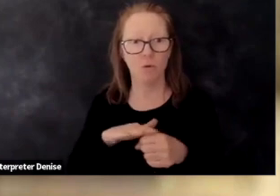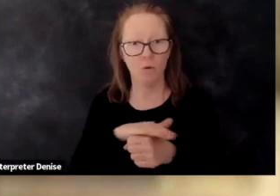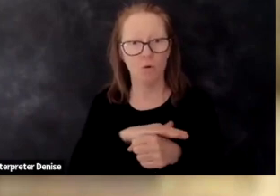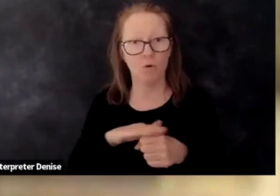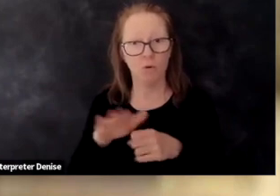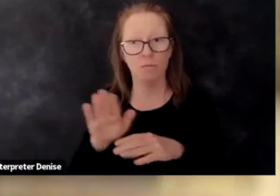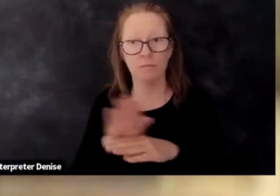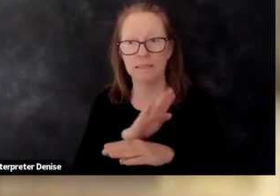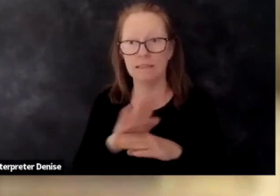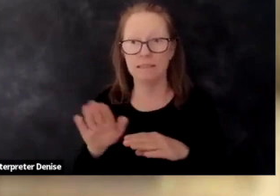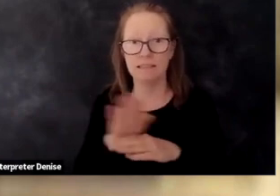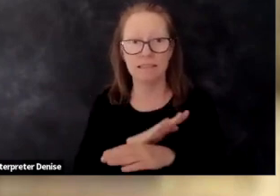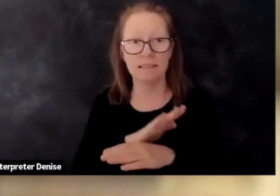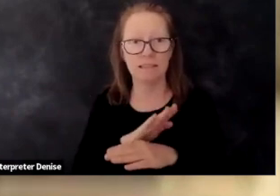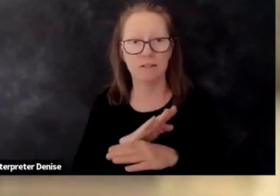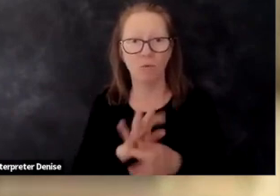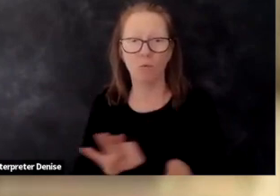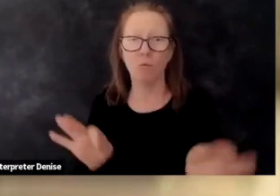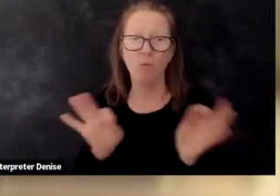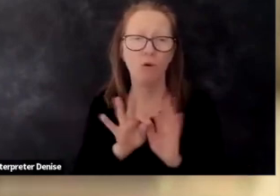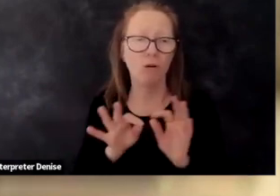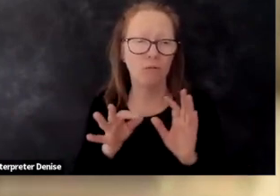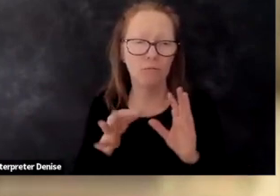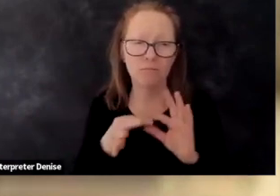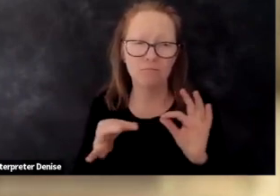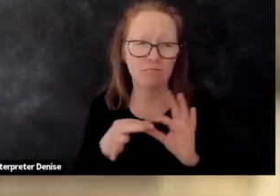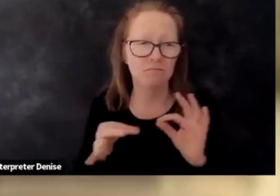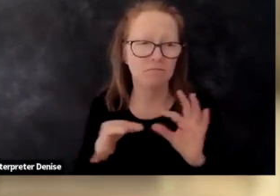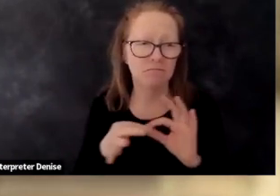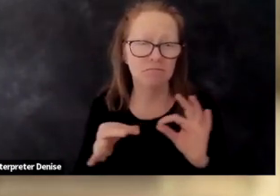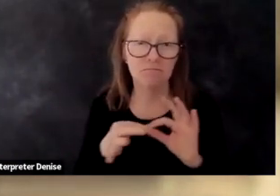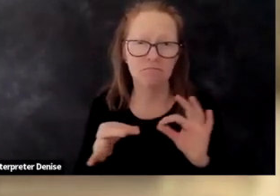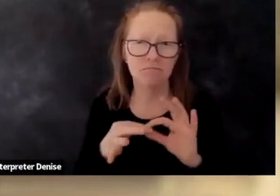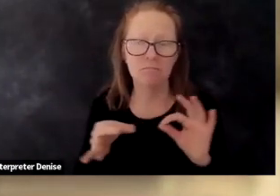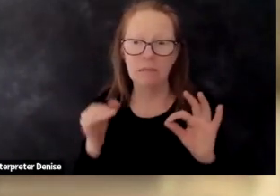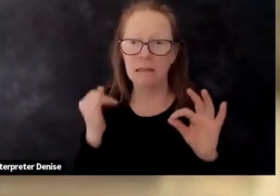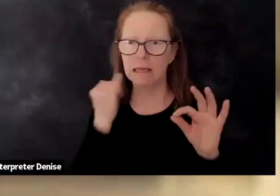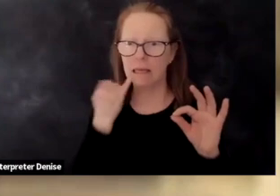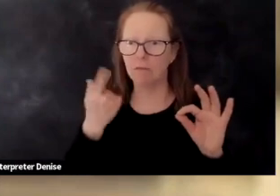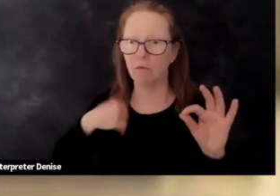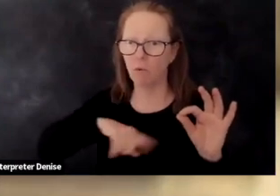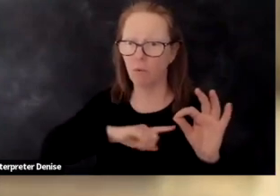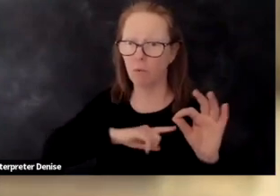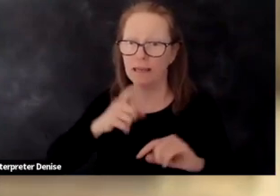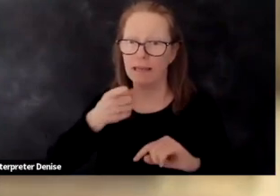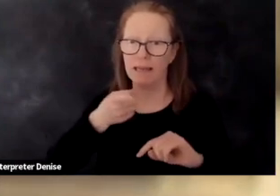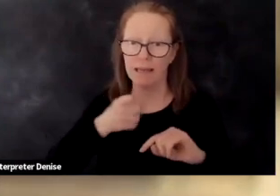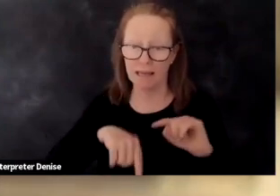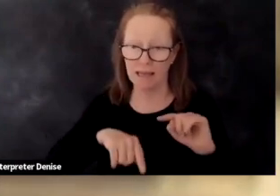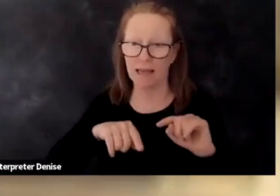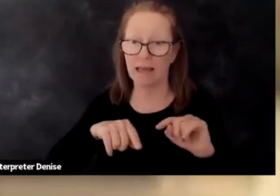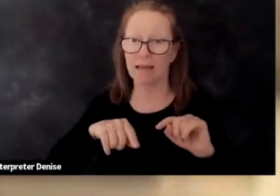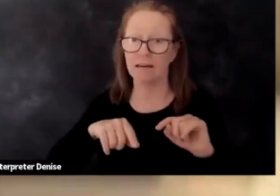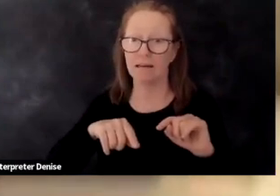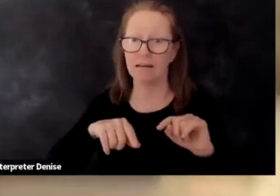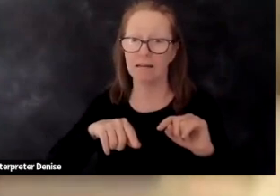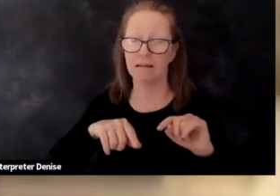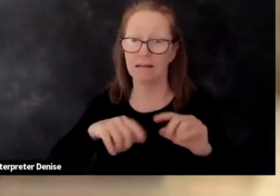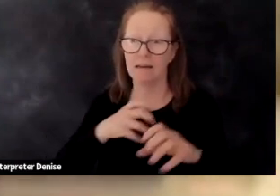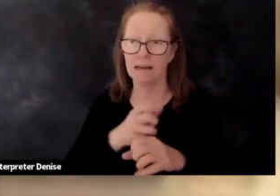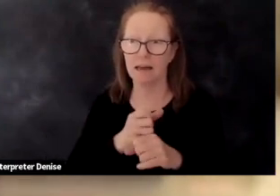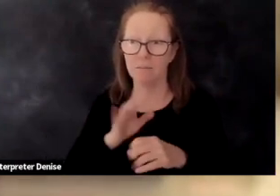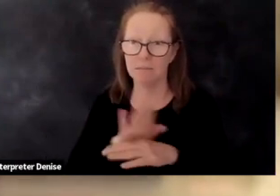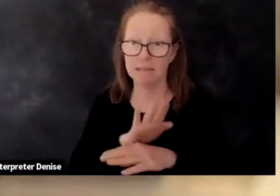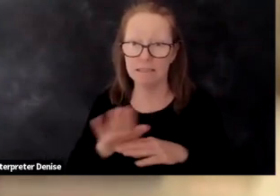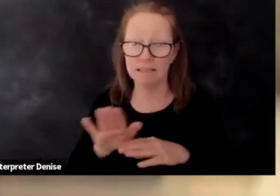I think, again, worth saying out loud, if we can't get business for our community, local businesses, Black businesses,